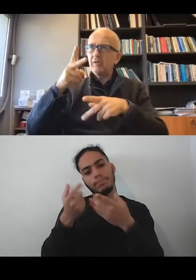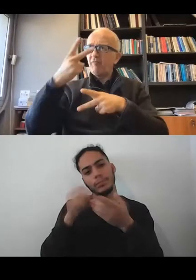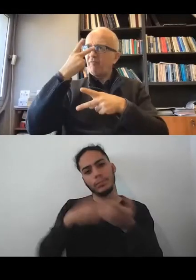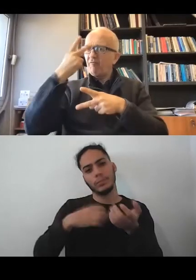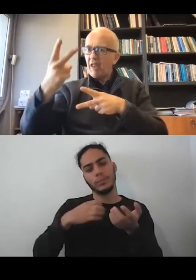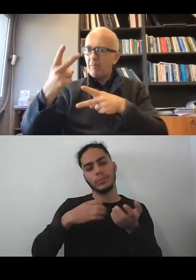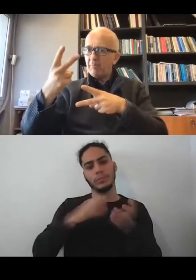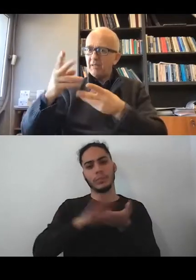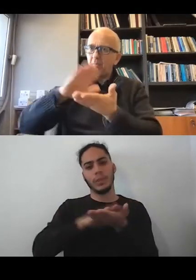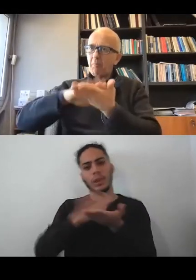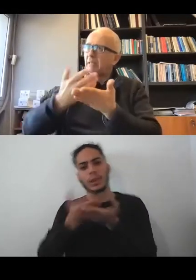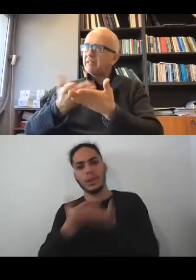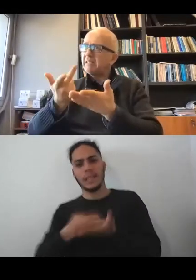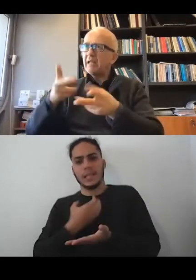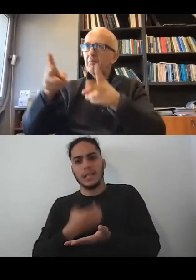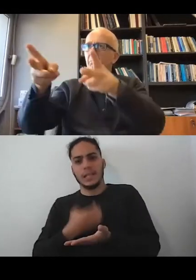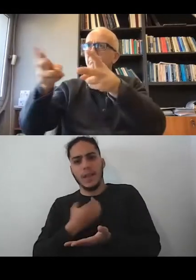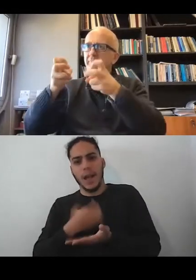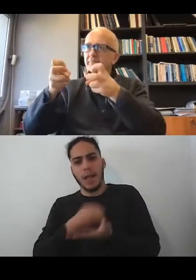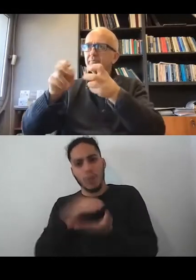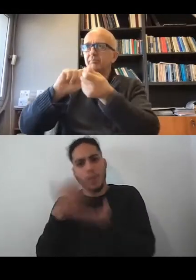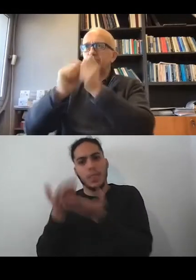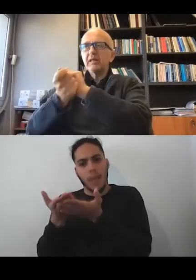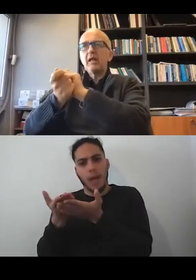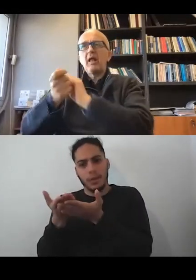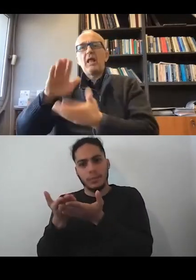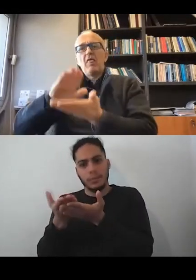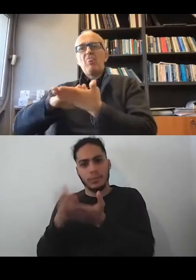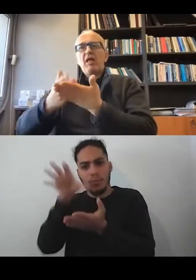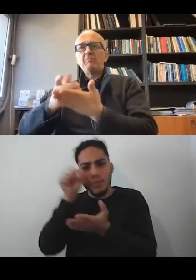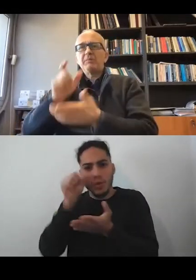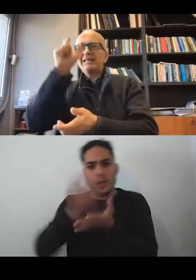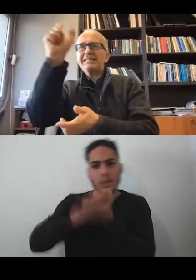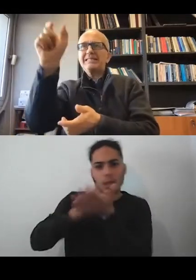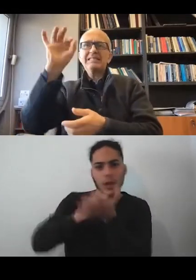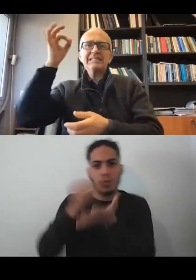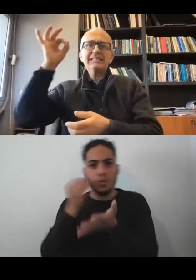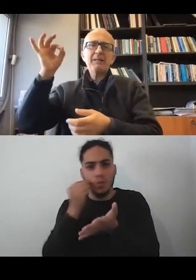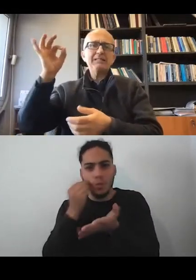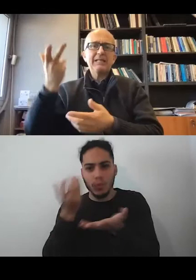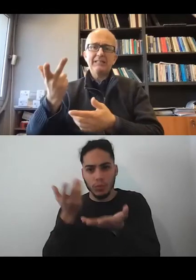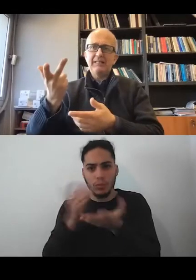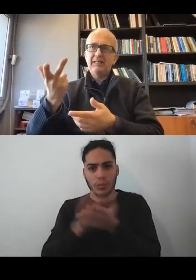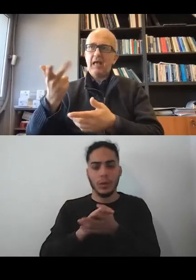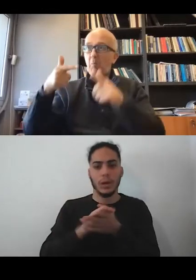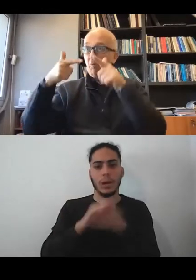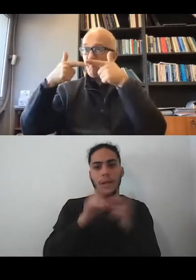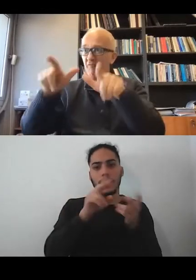extract the signs, and do the translation from video to text.